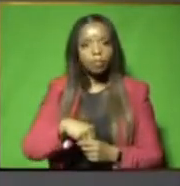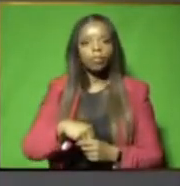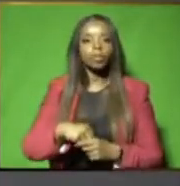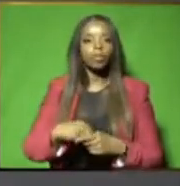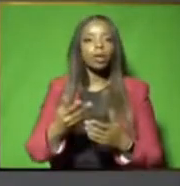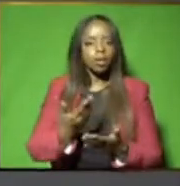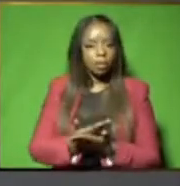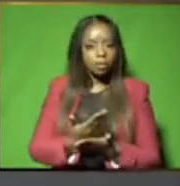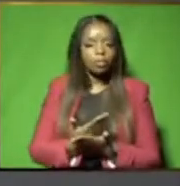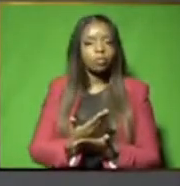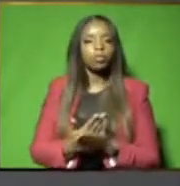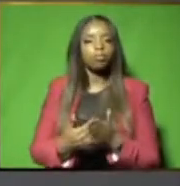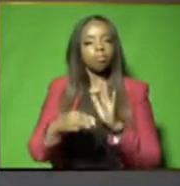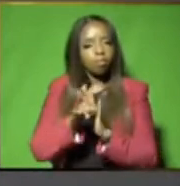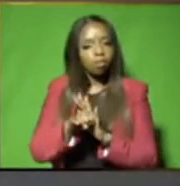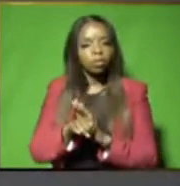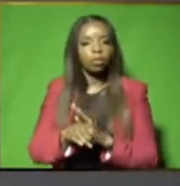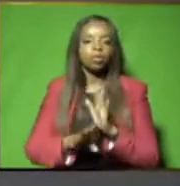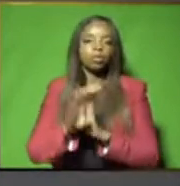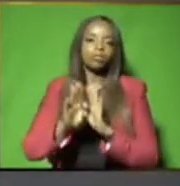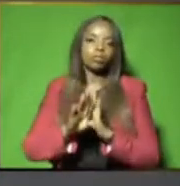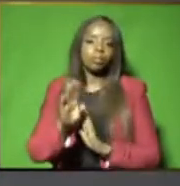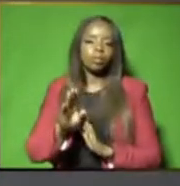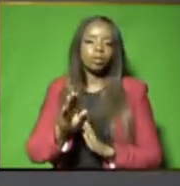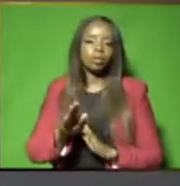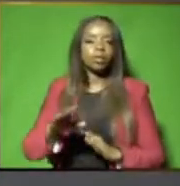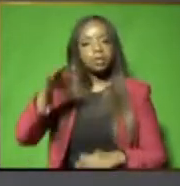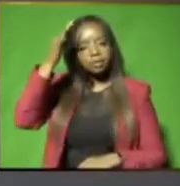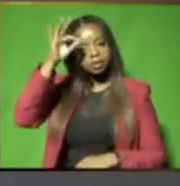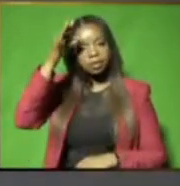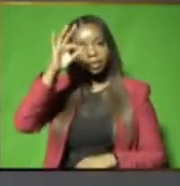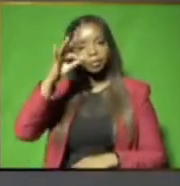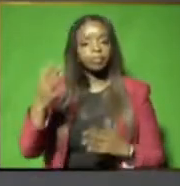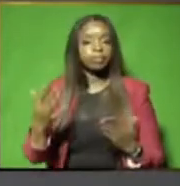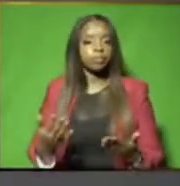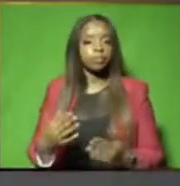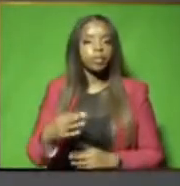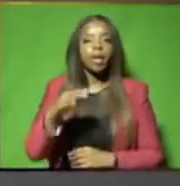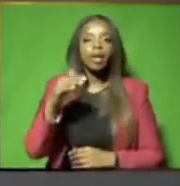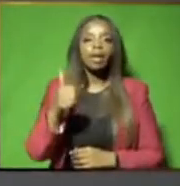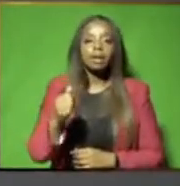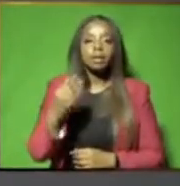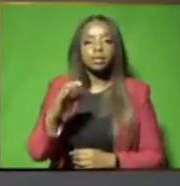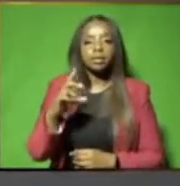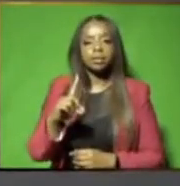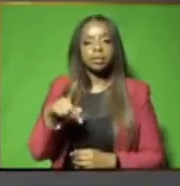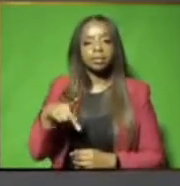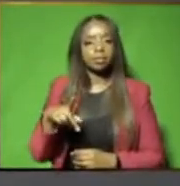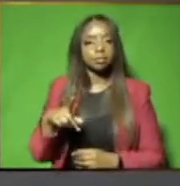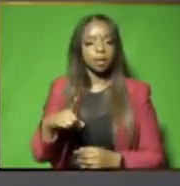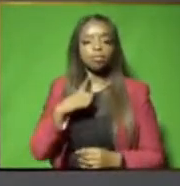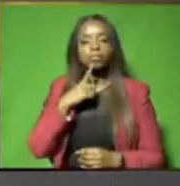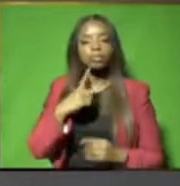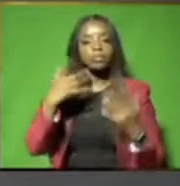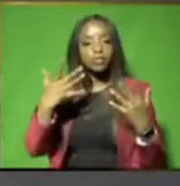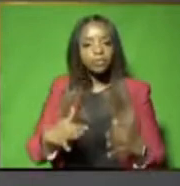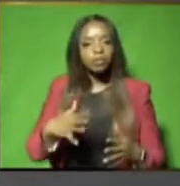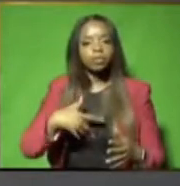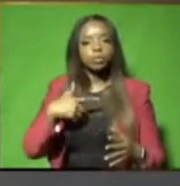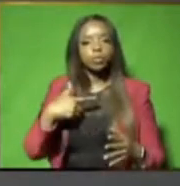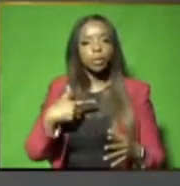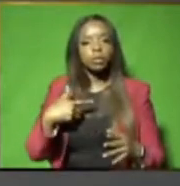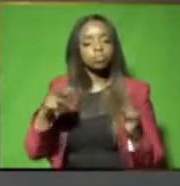and ethical developmental state. Honourable Deputy Speaker, the ACDP asserts that a just energy transition